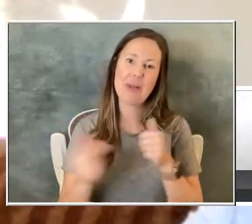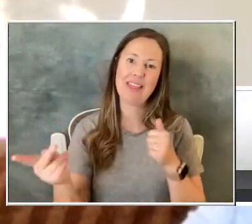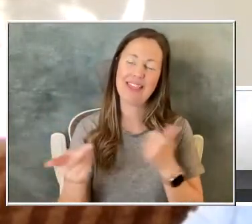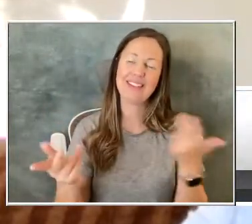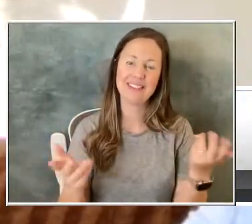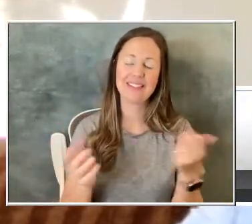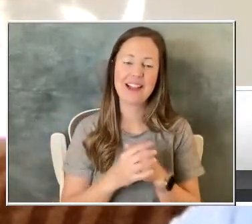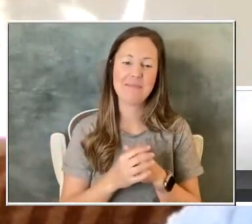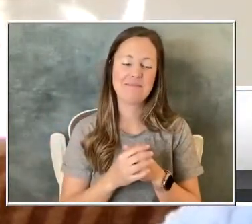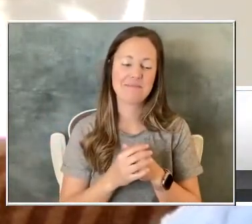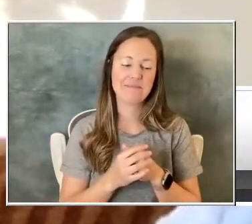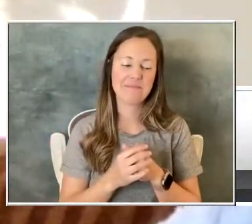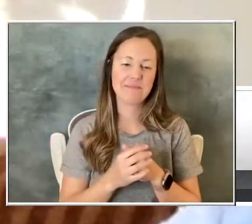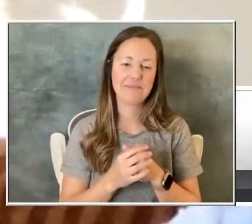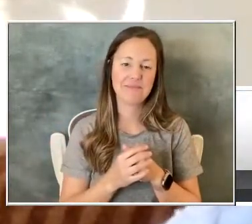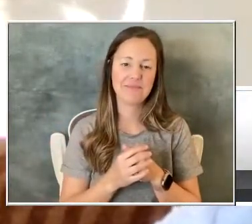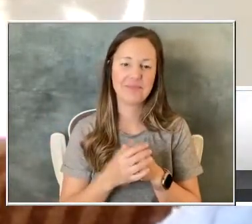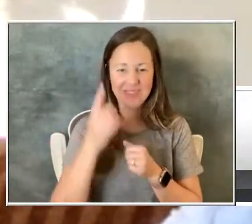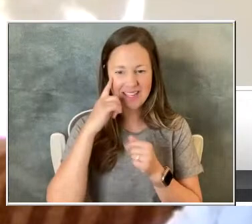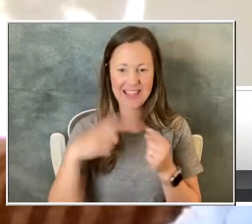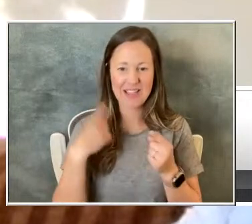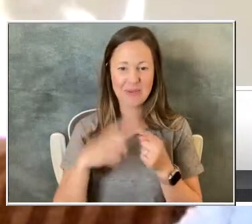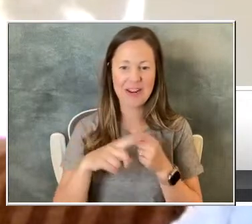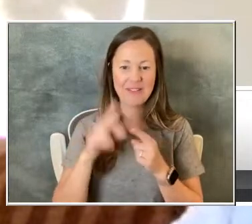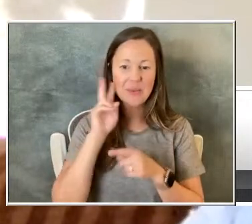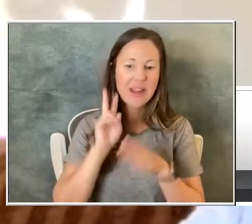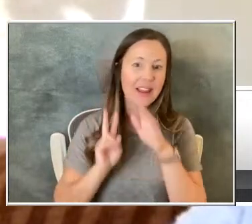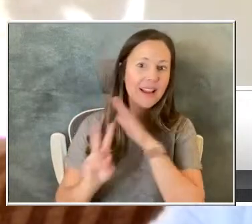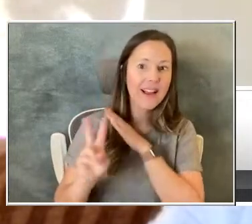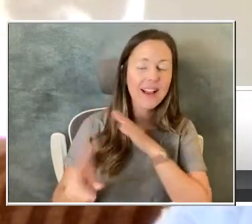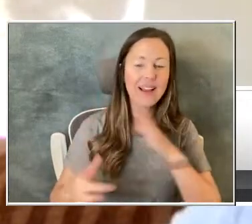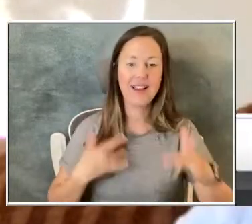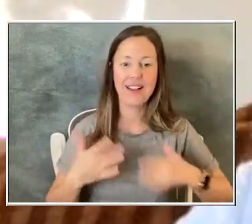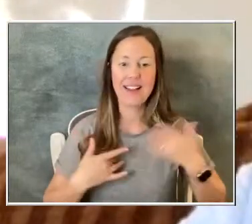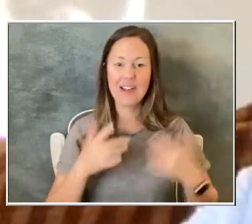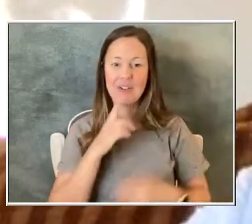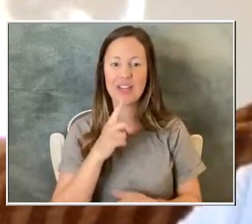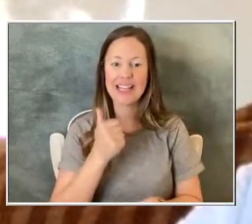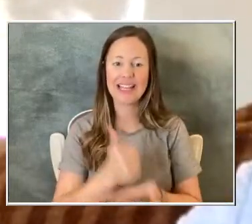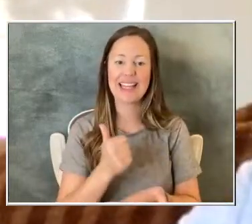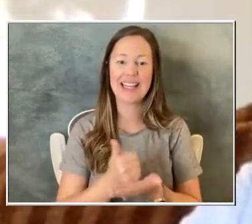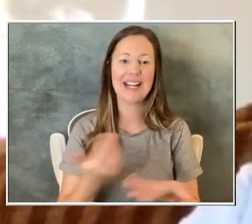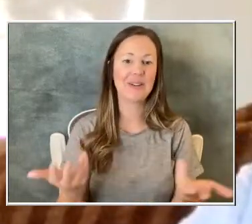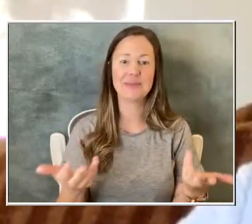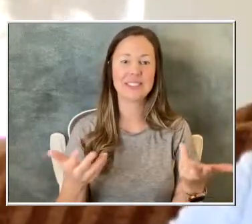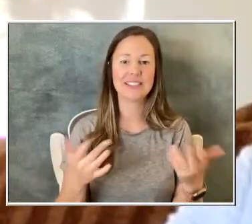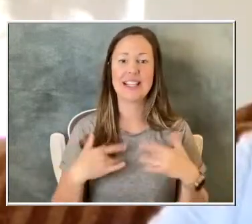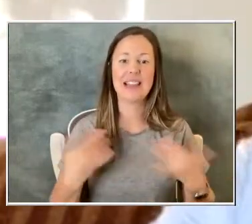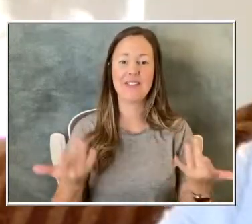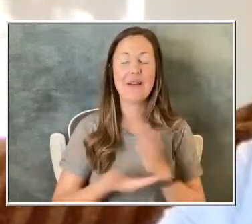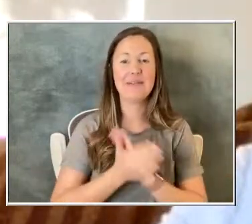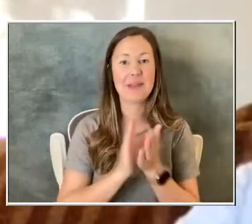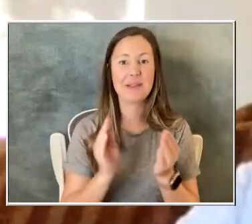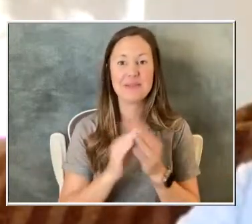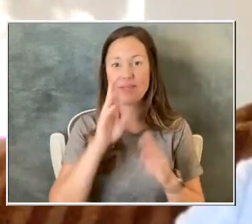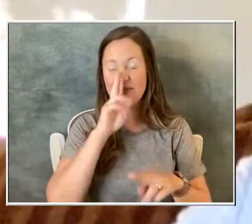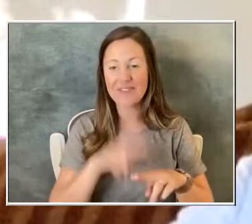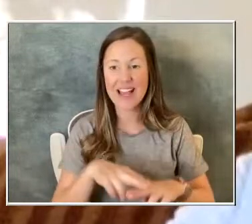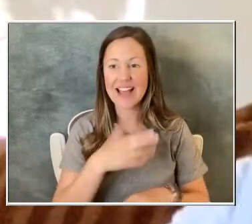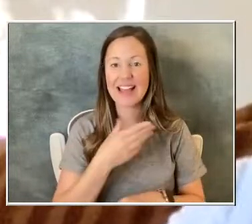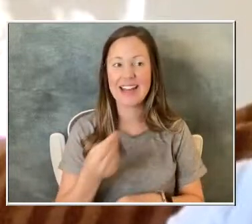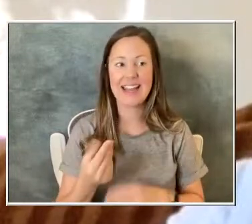when we look forward to it, it makes the whole thing more fun. And